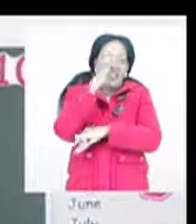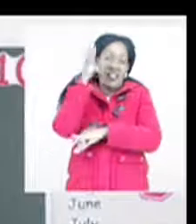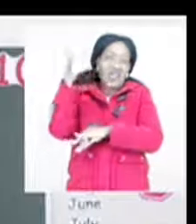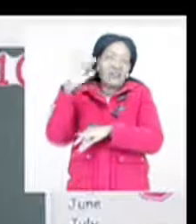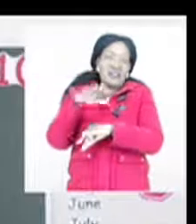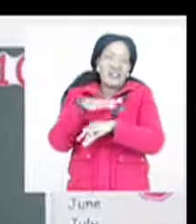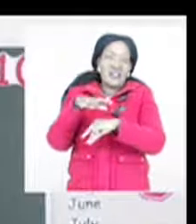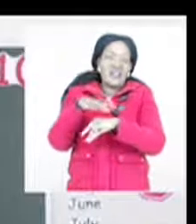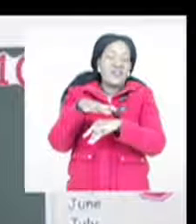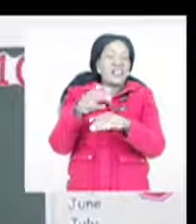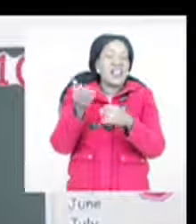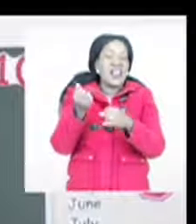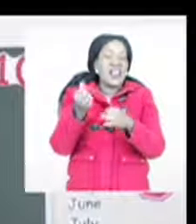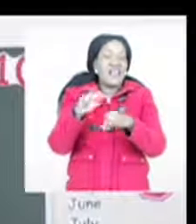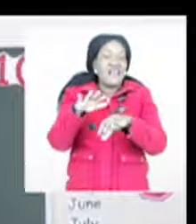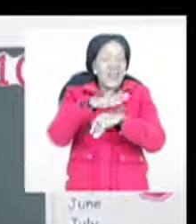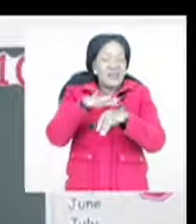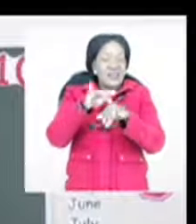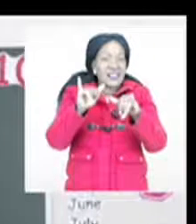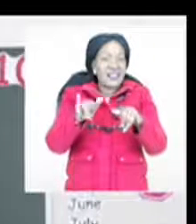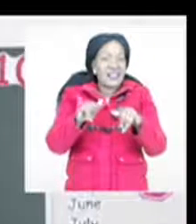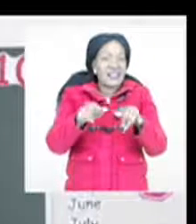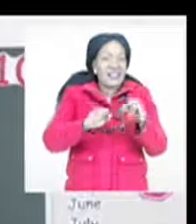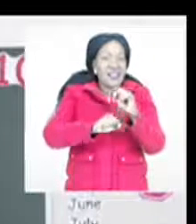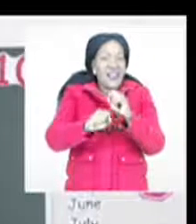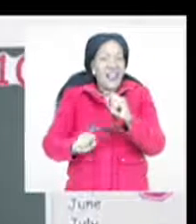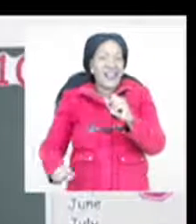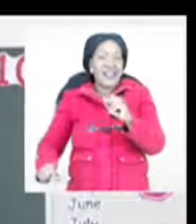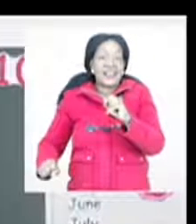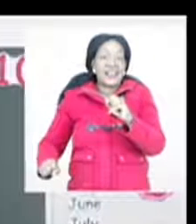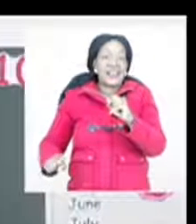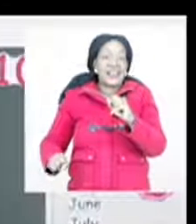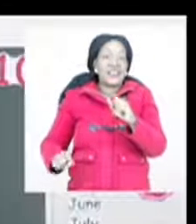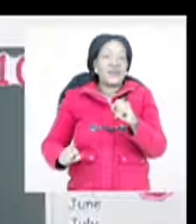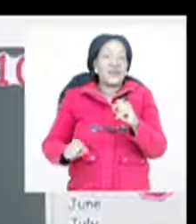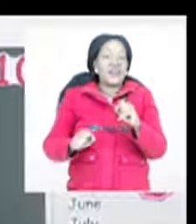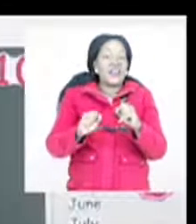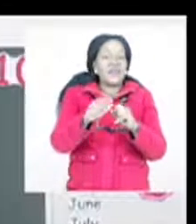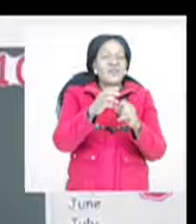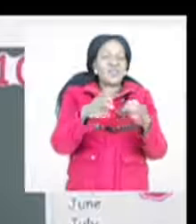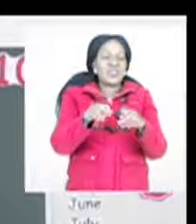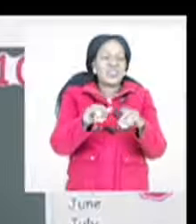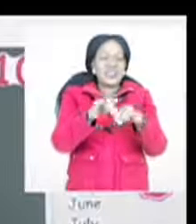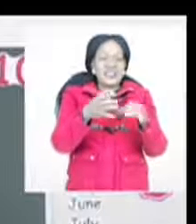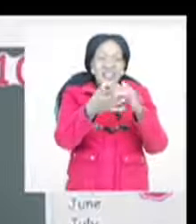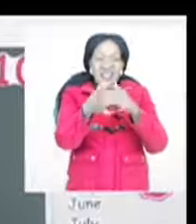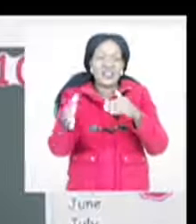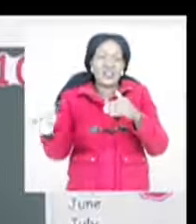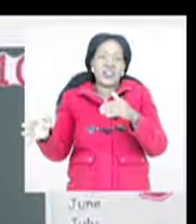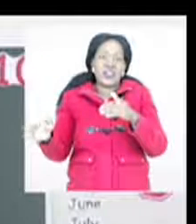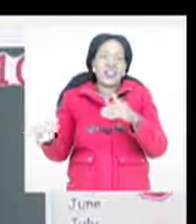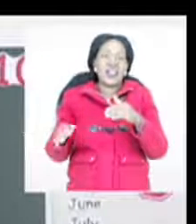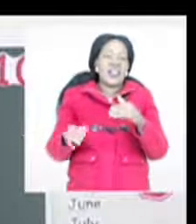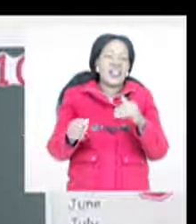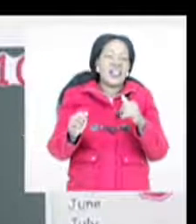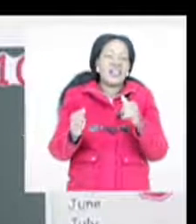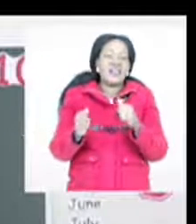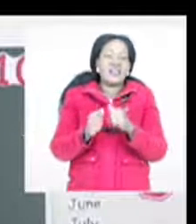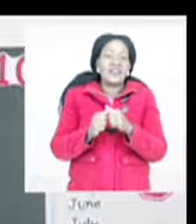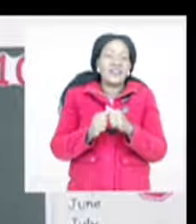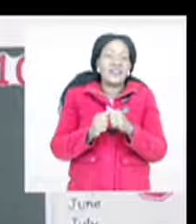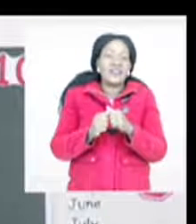animals that lives on the land. We have reptiles that live in the water and on land. And we